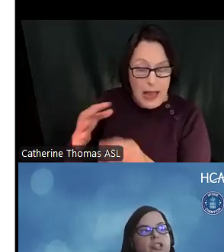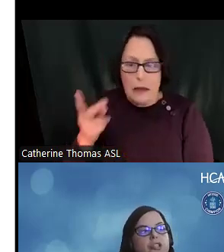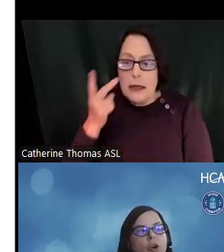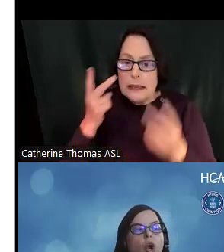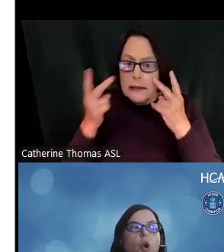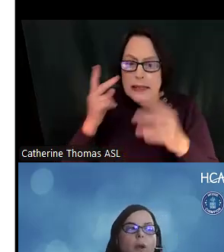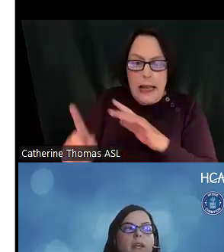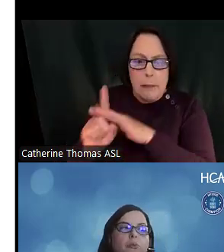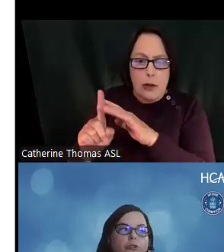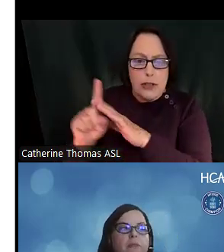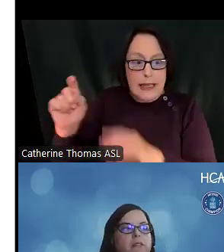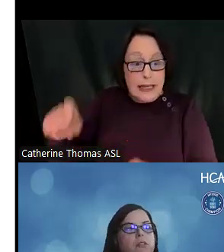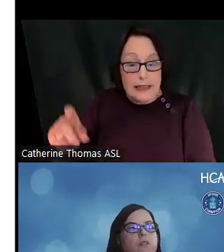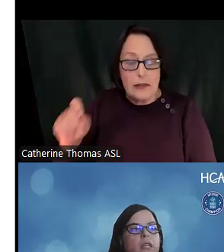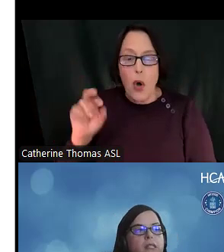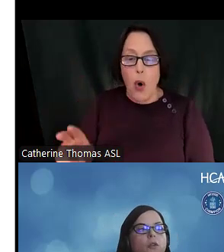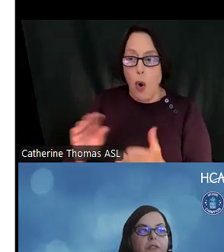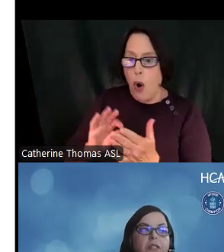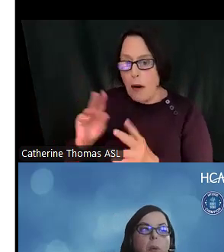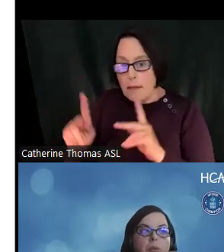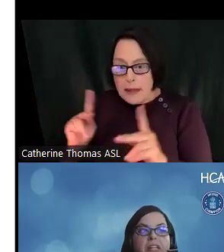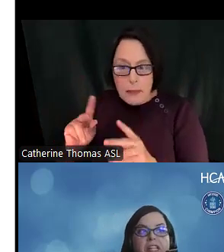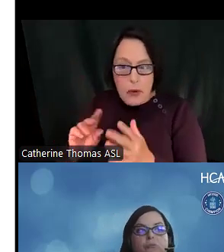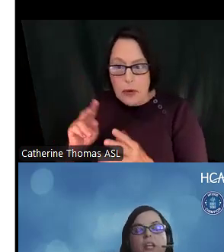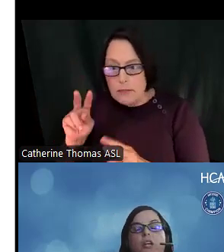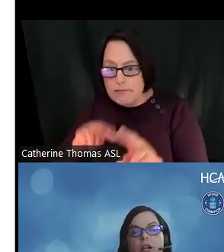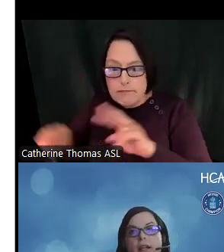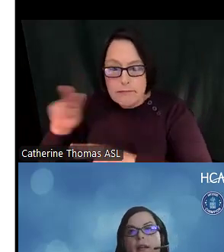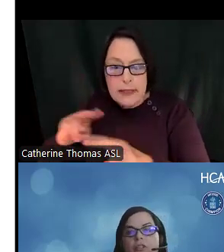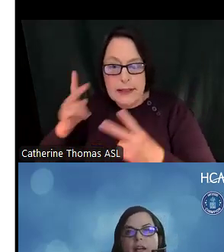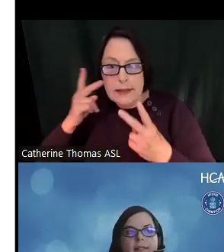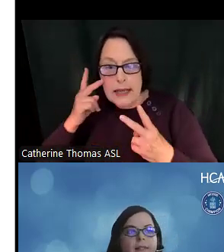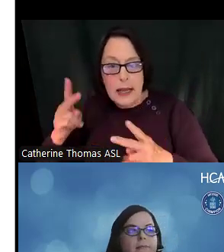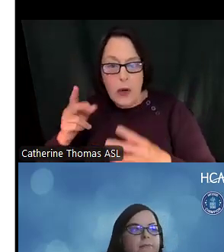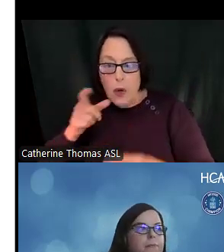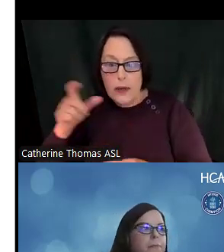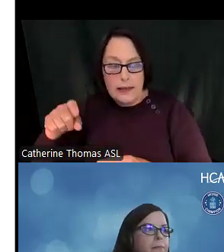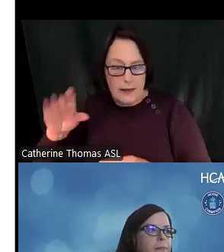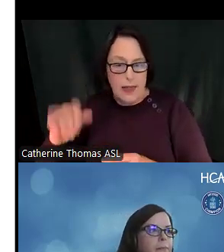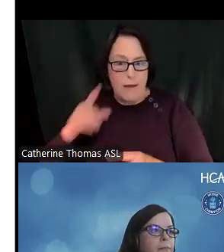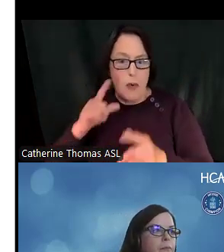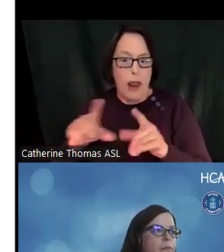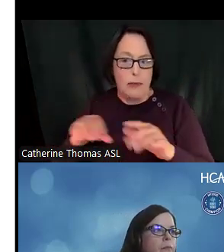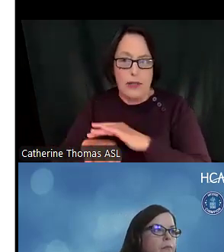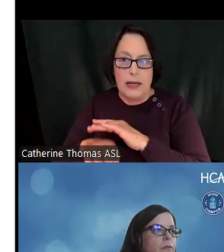to ensure ongoing improvements to the needs of this population regarding language access.